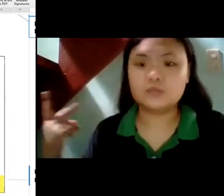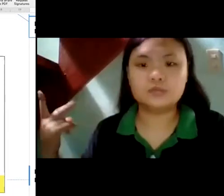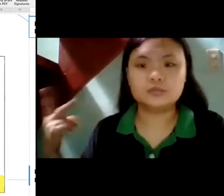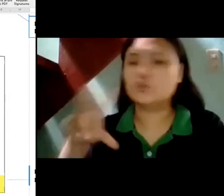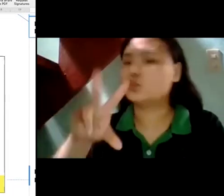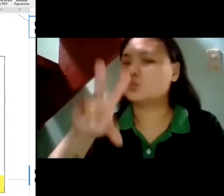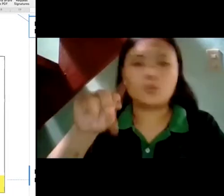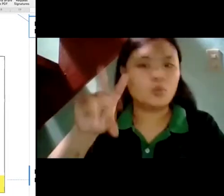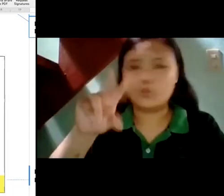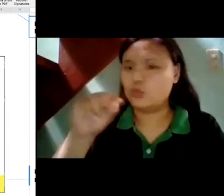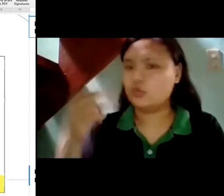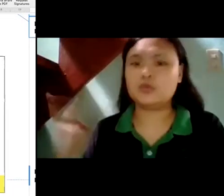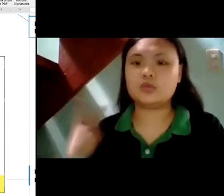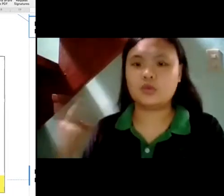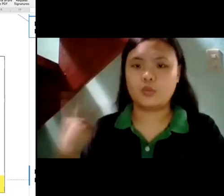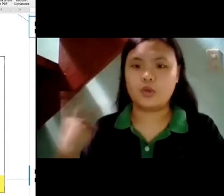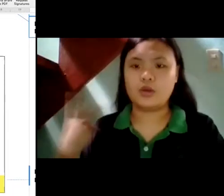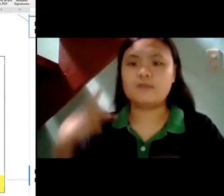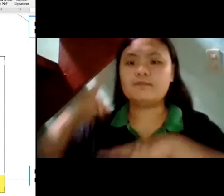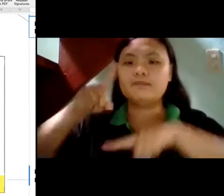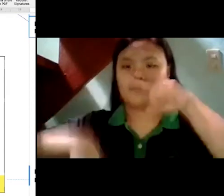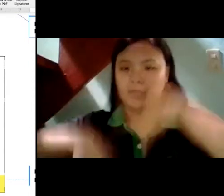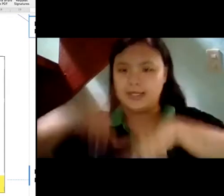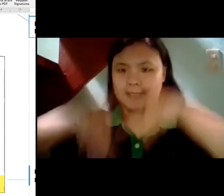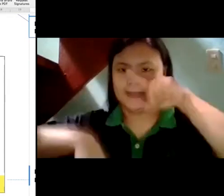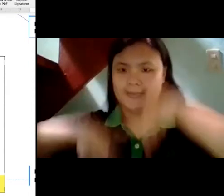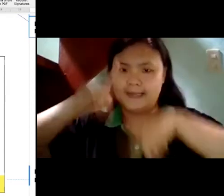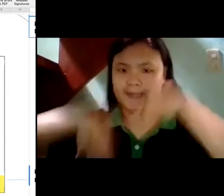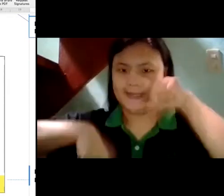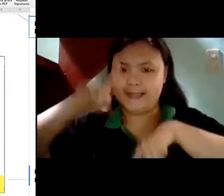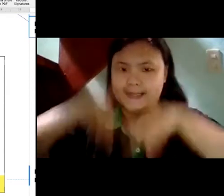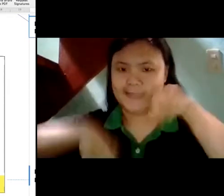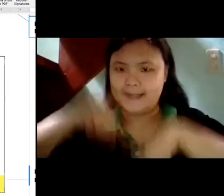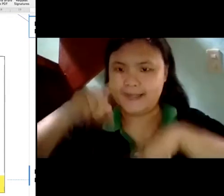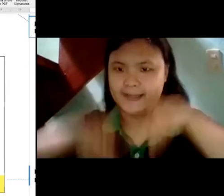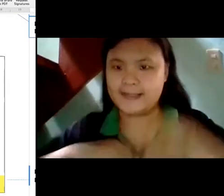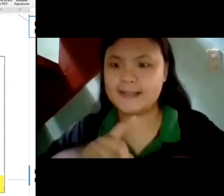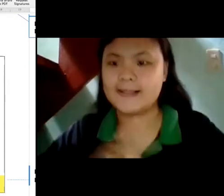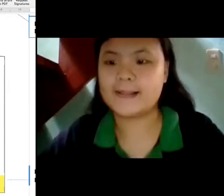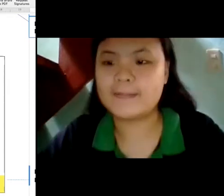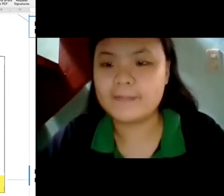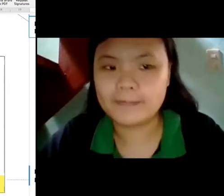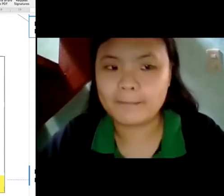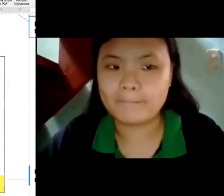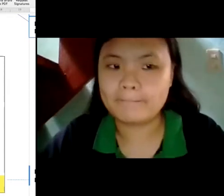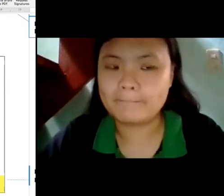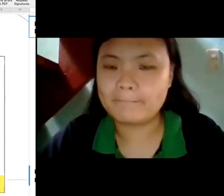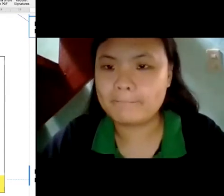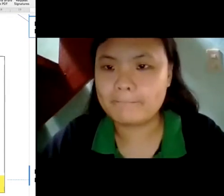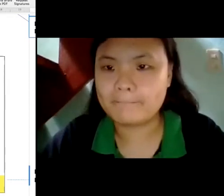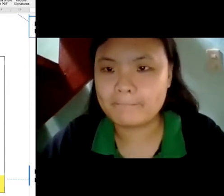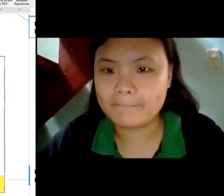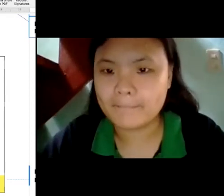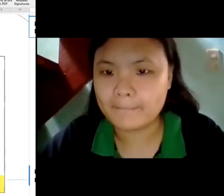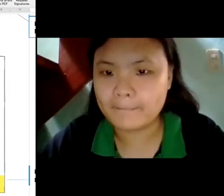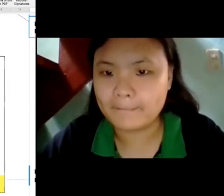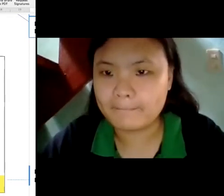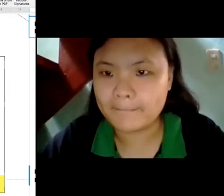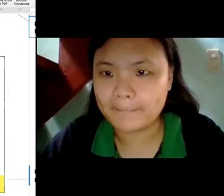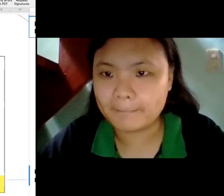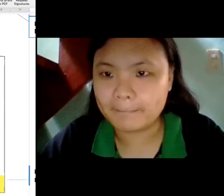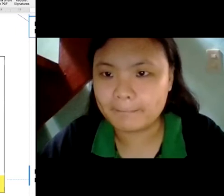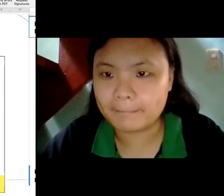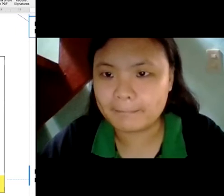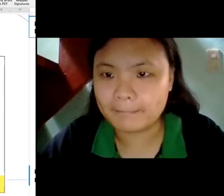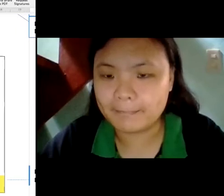is no, right? No. Yeah. So No, you, the two of us are friends. yeah, so you want to change the negative,